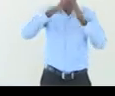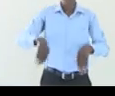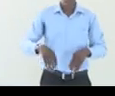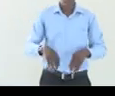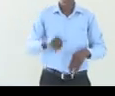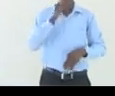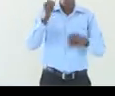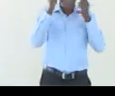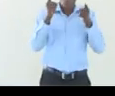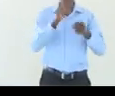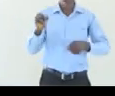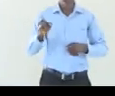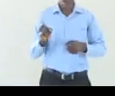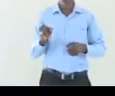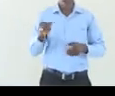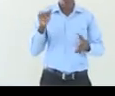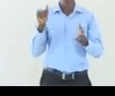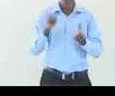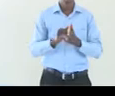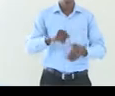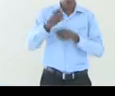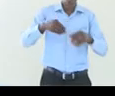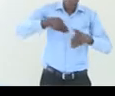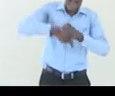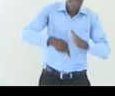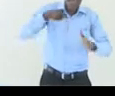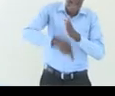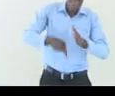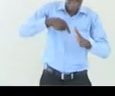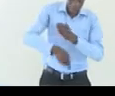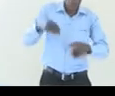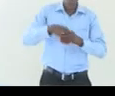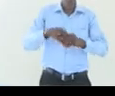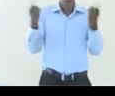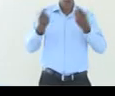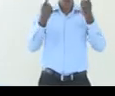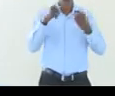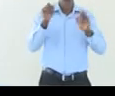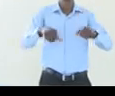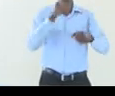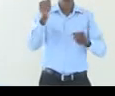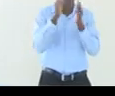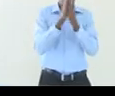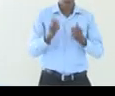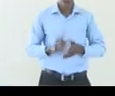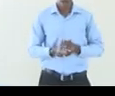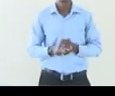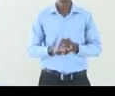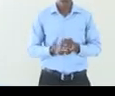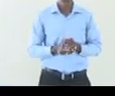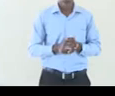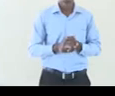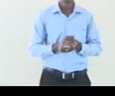off. But the ones who jump out of fornication and are casting and binding, it shows they don't